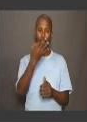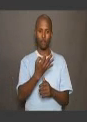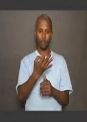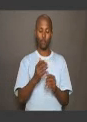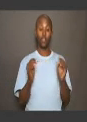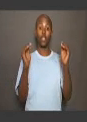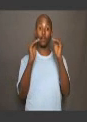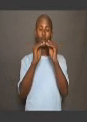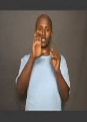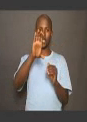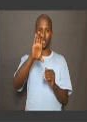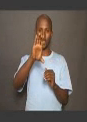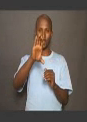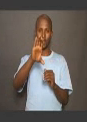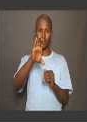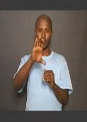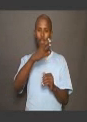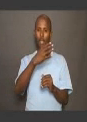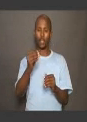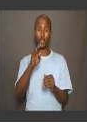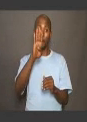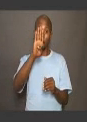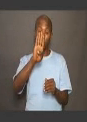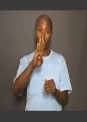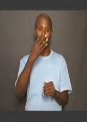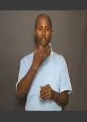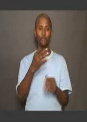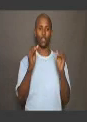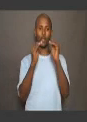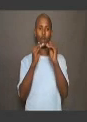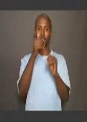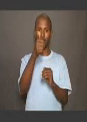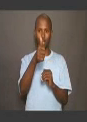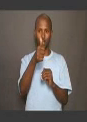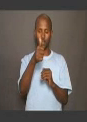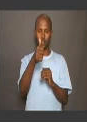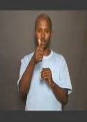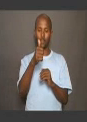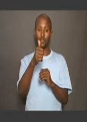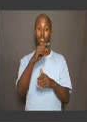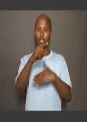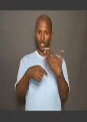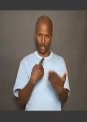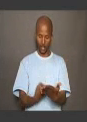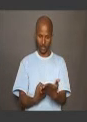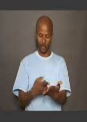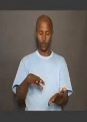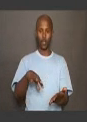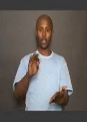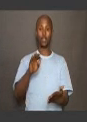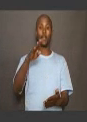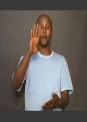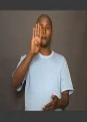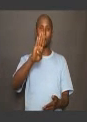CF equals C, and BF equals A, then we get